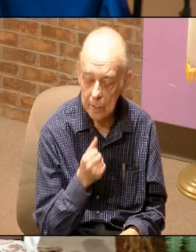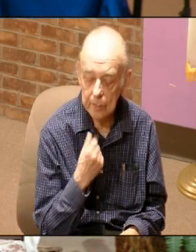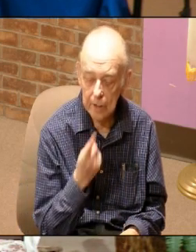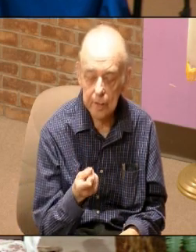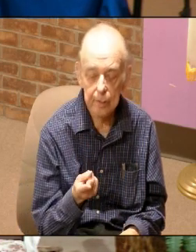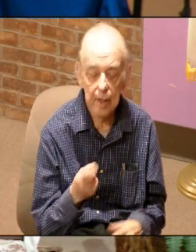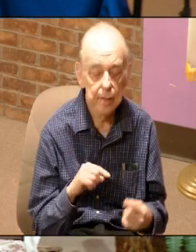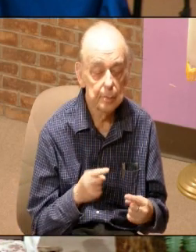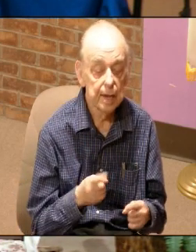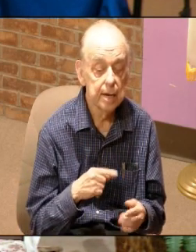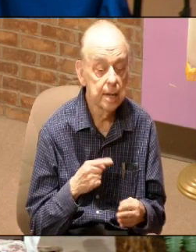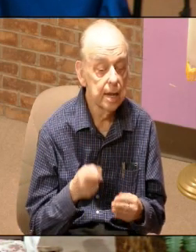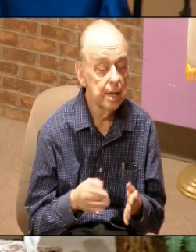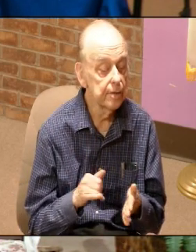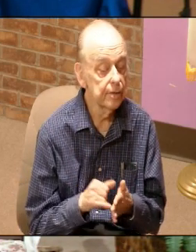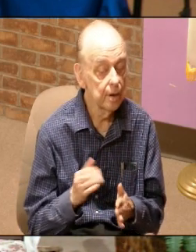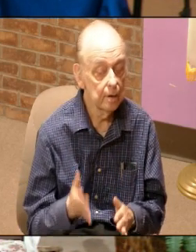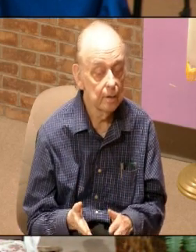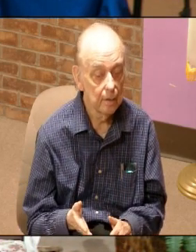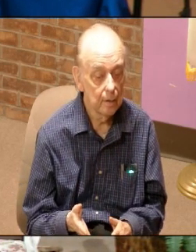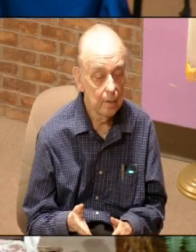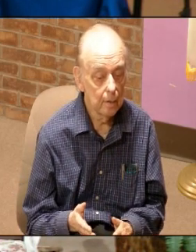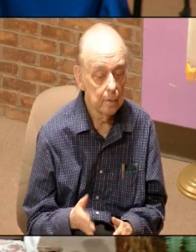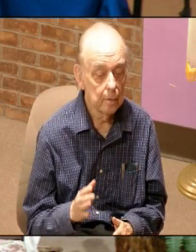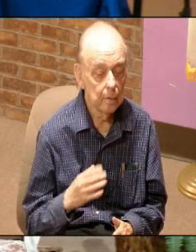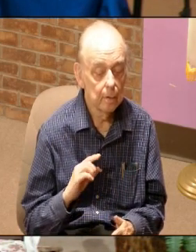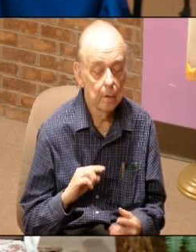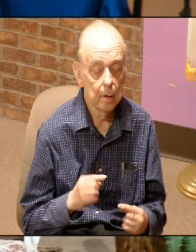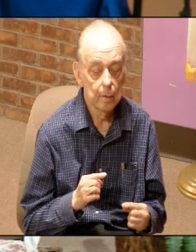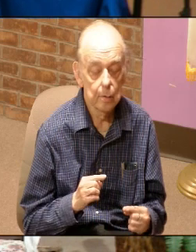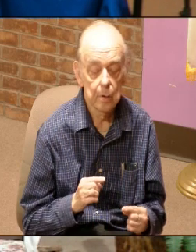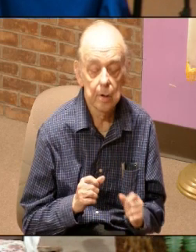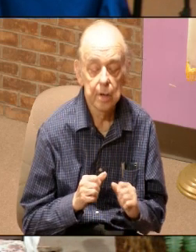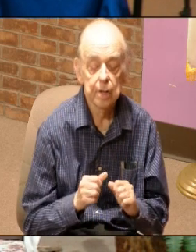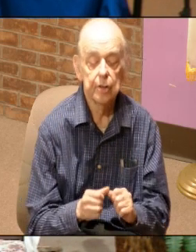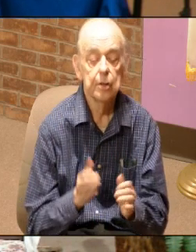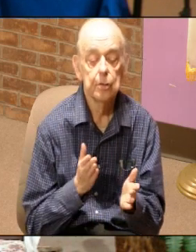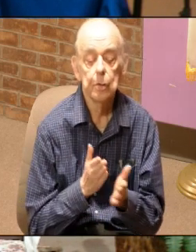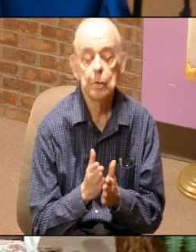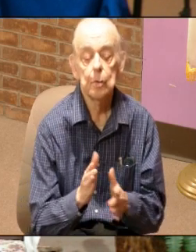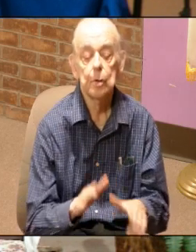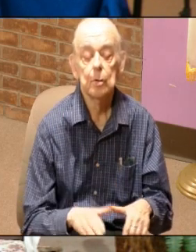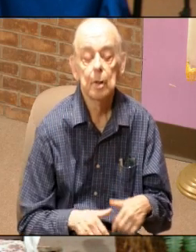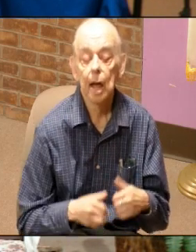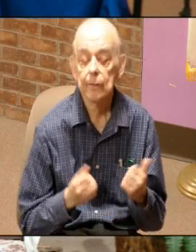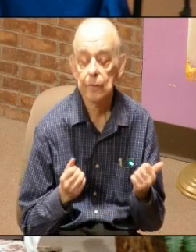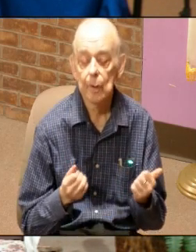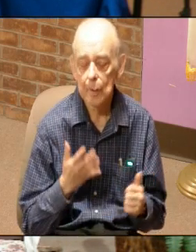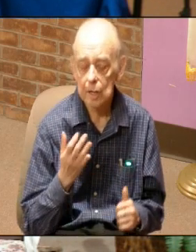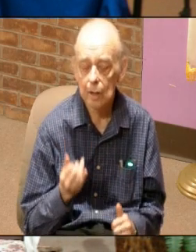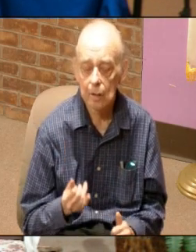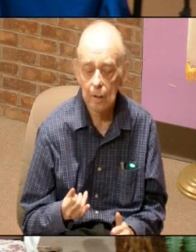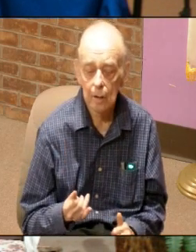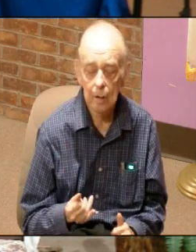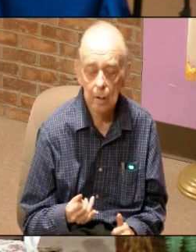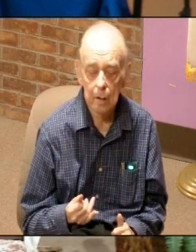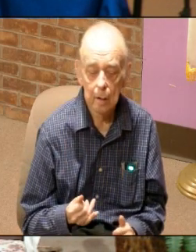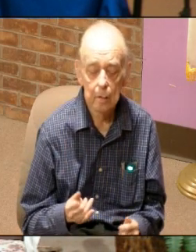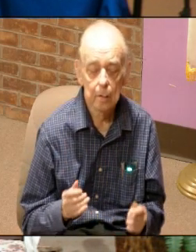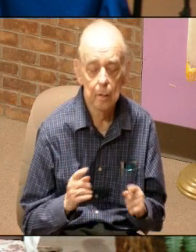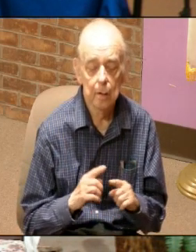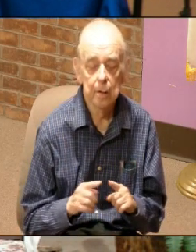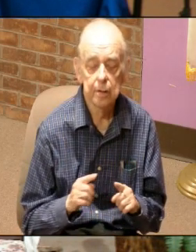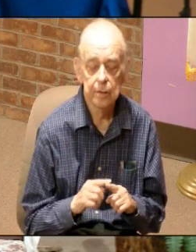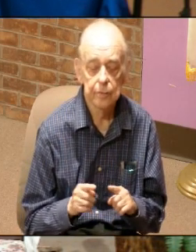there. That the pain will continue through your life. Because there's different